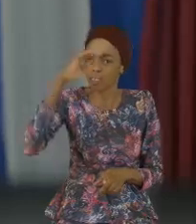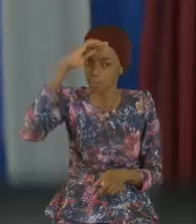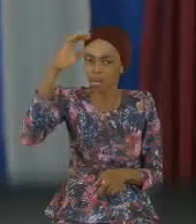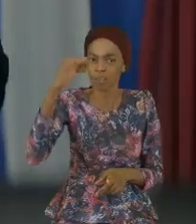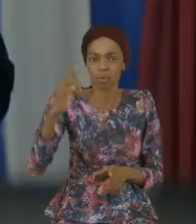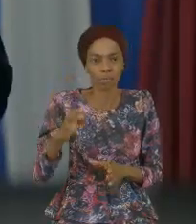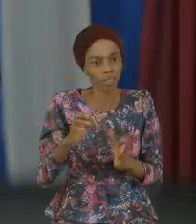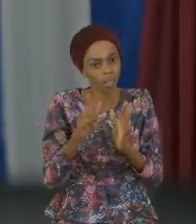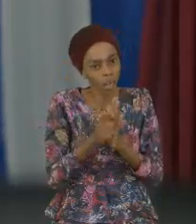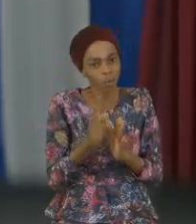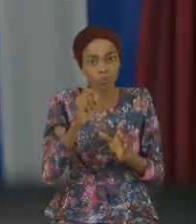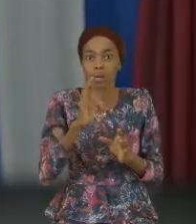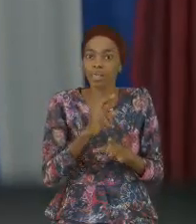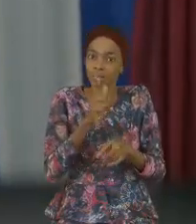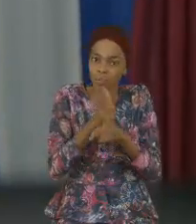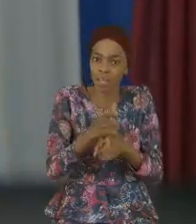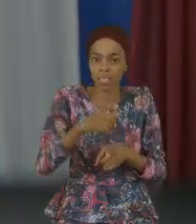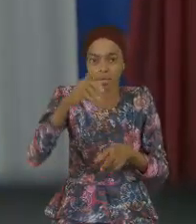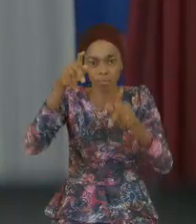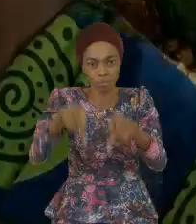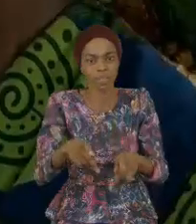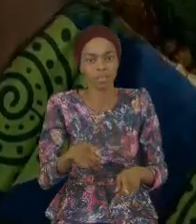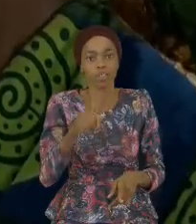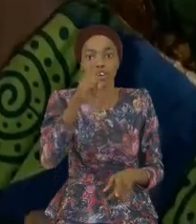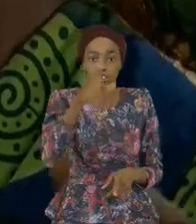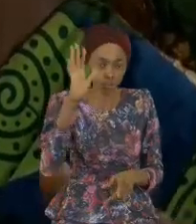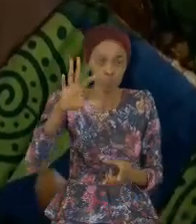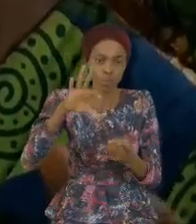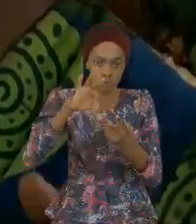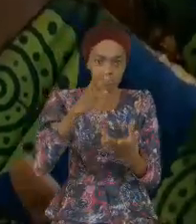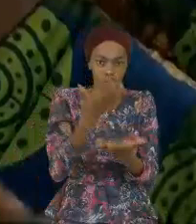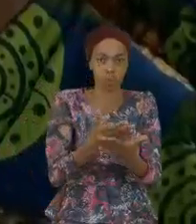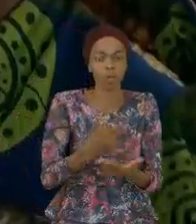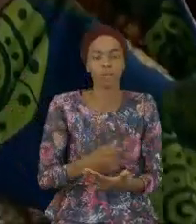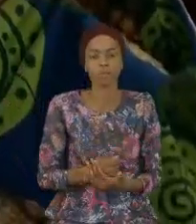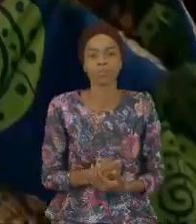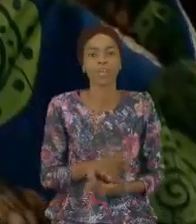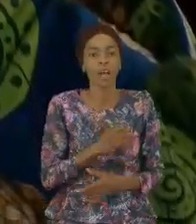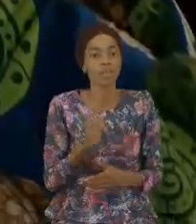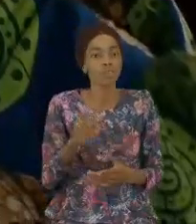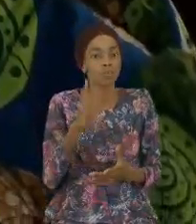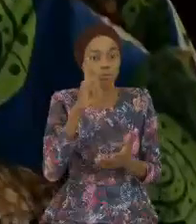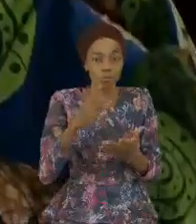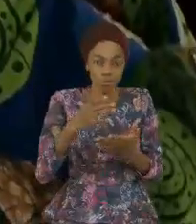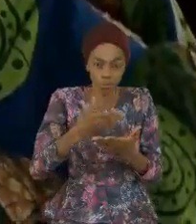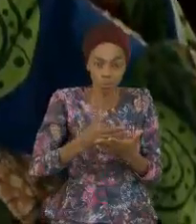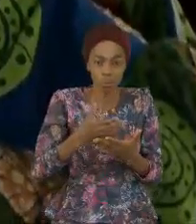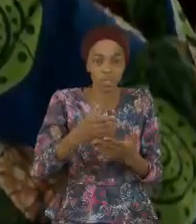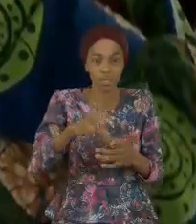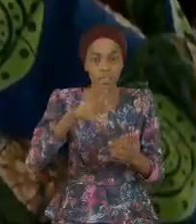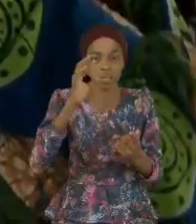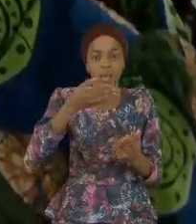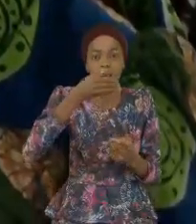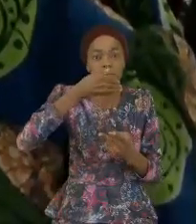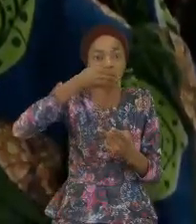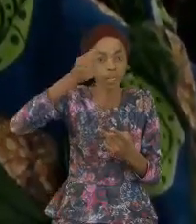the woman of the hour. You'll make your choice. And so, choosing rather to suffer